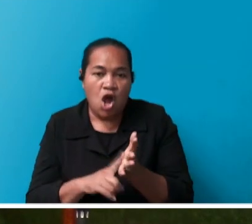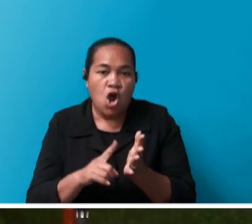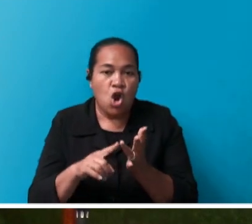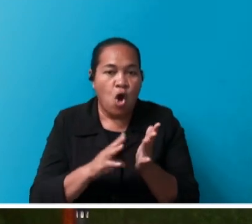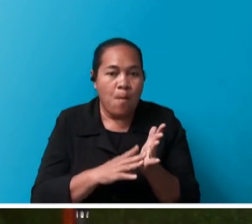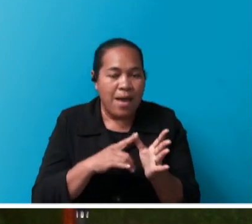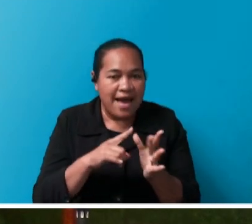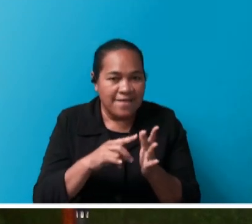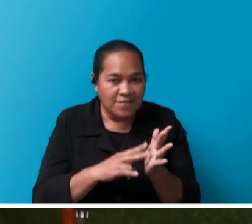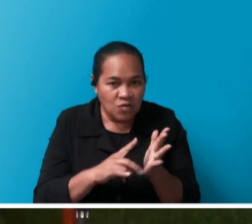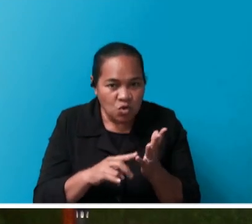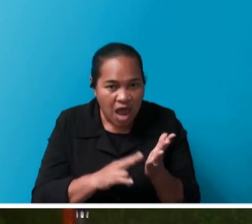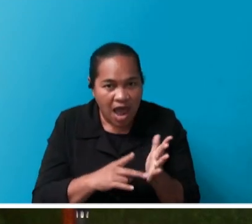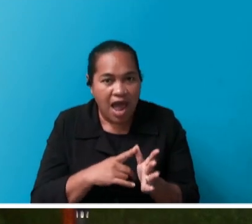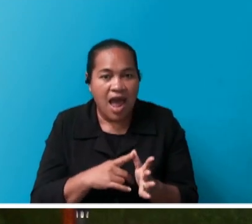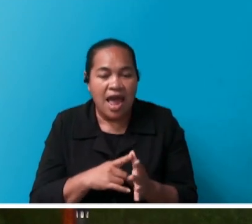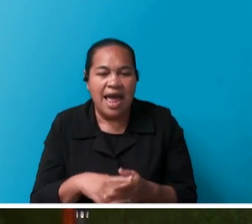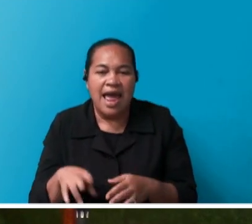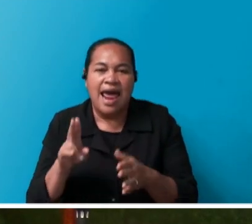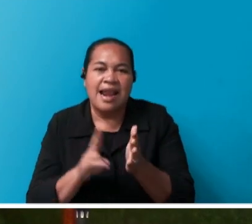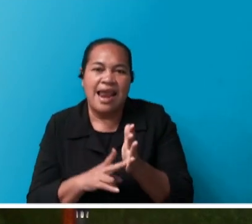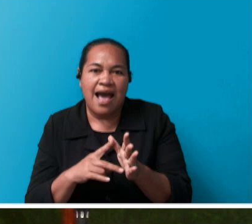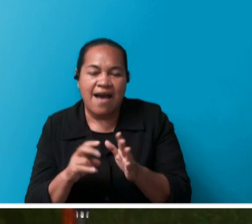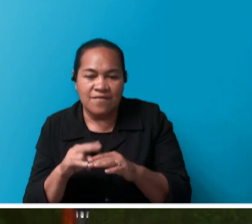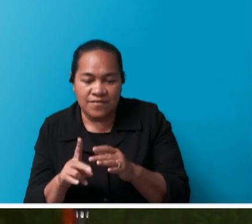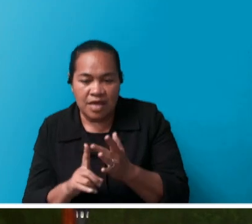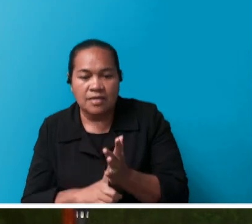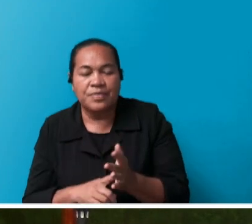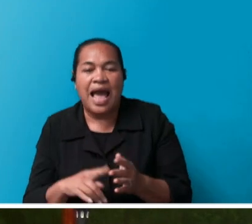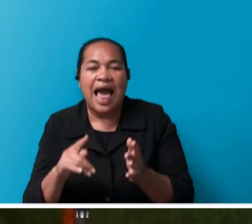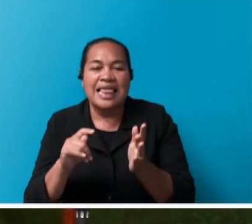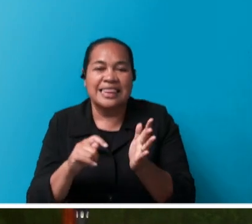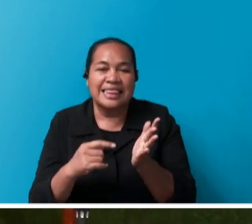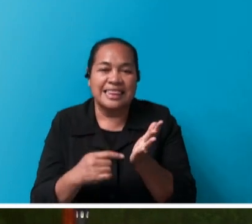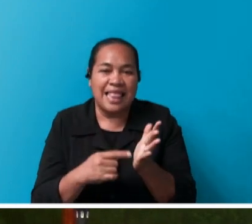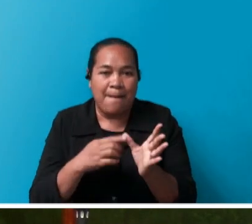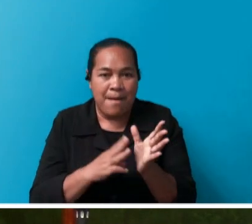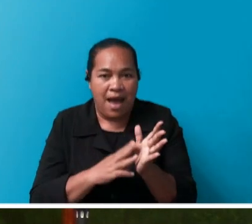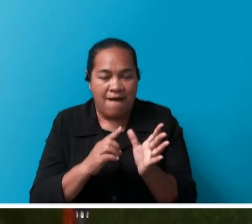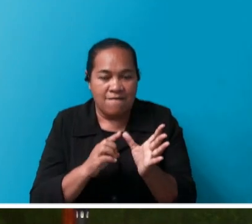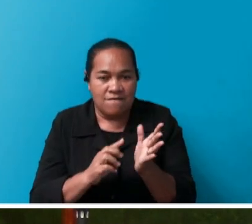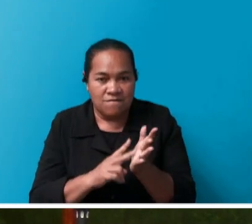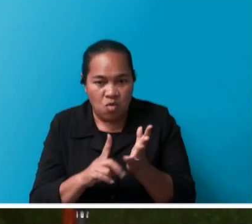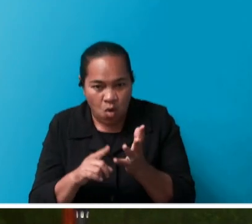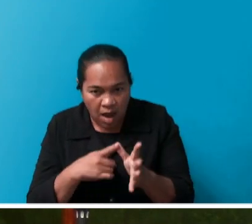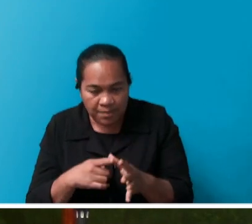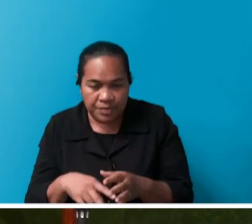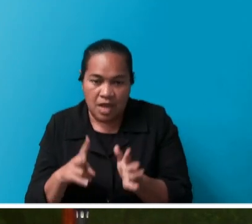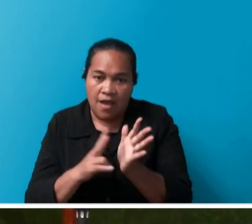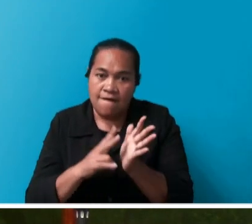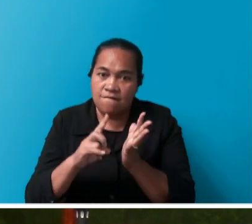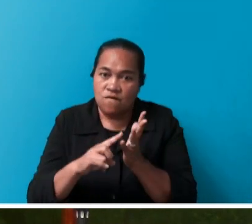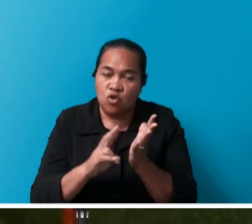Quarters, the Nafil Health Center, Tamavua, the Bunindawa Subdivisional